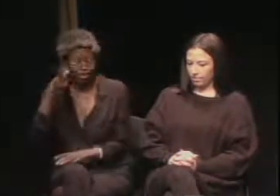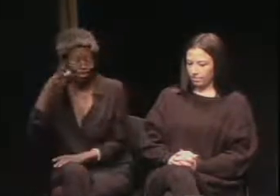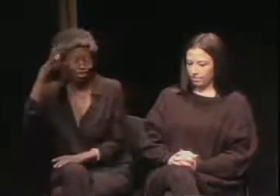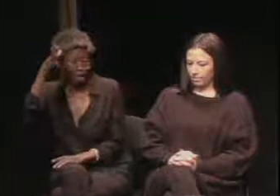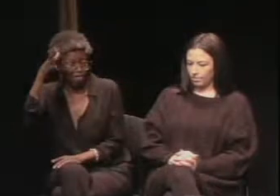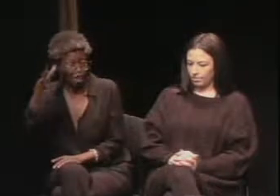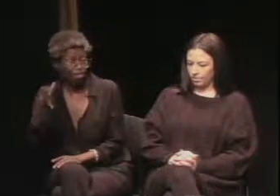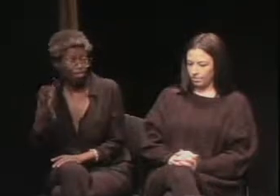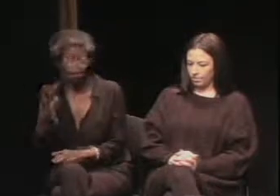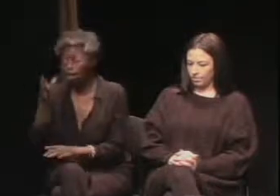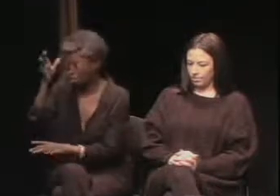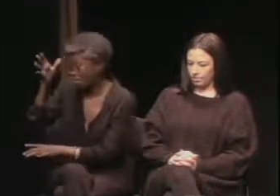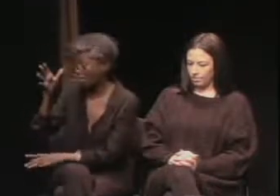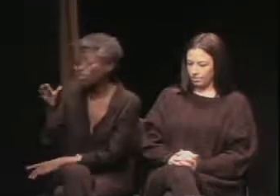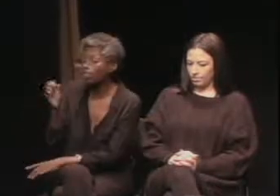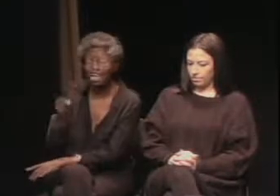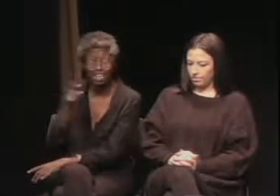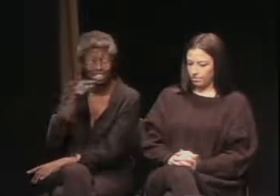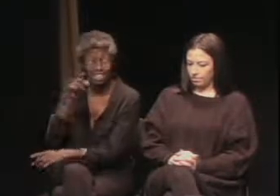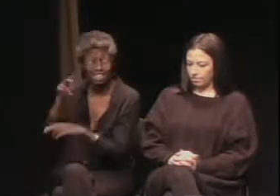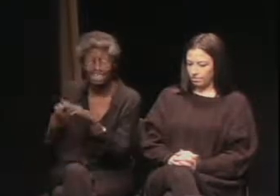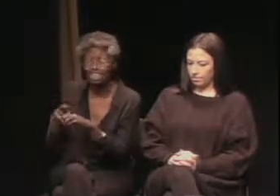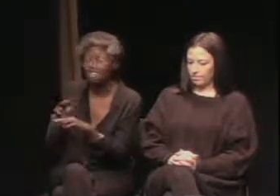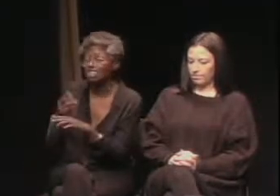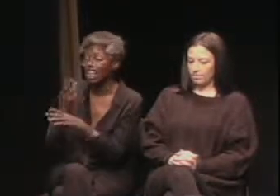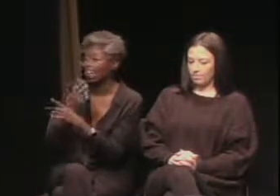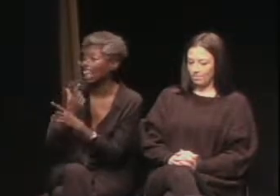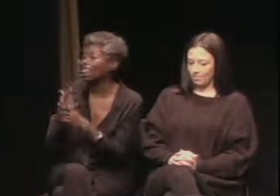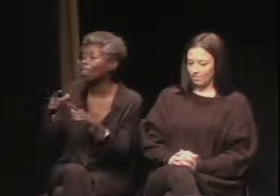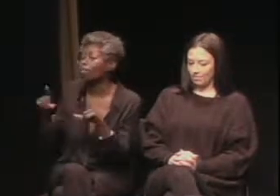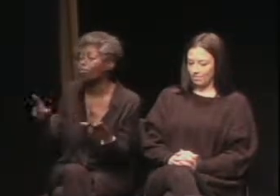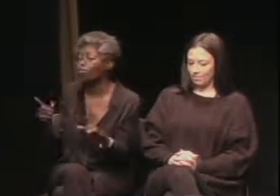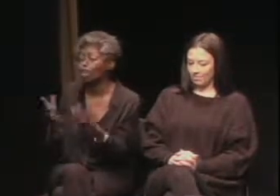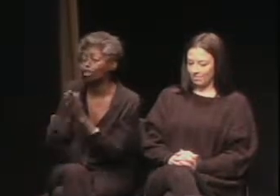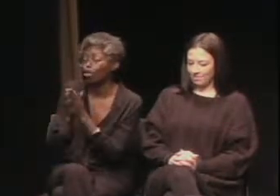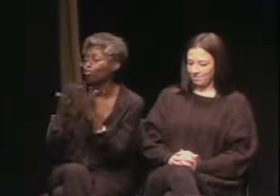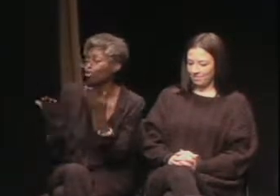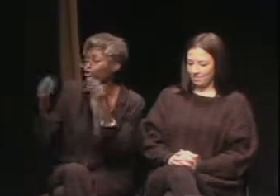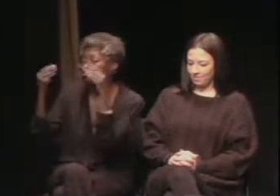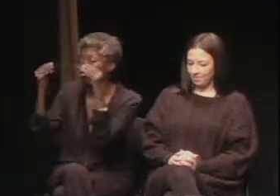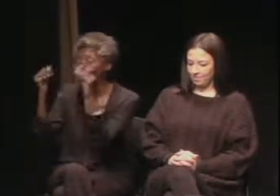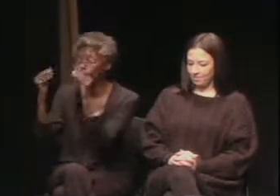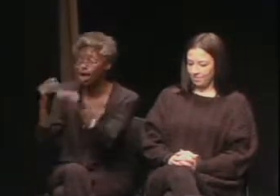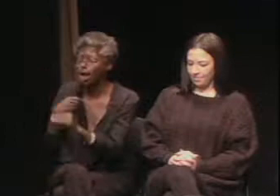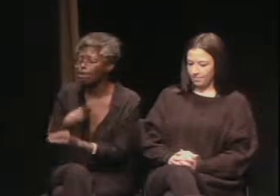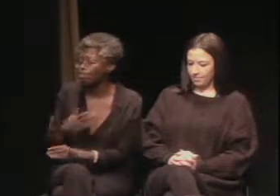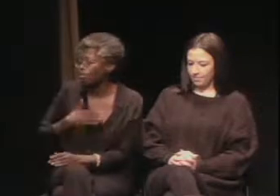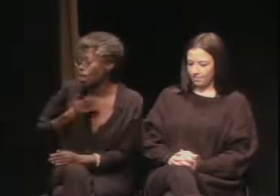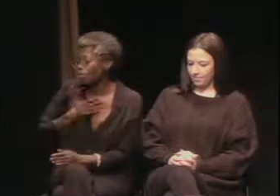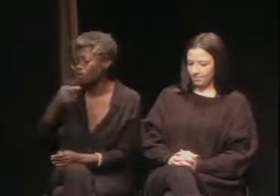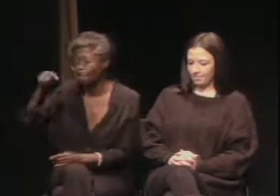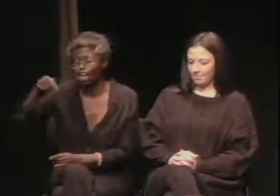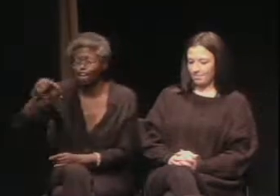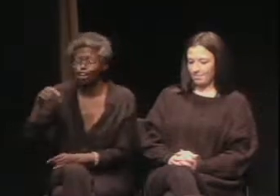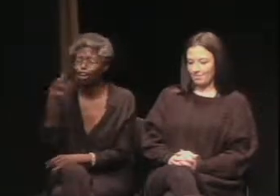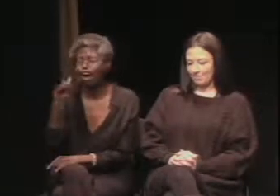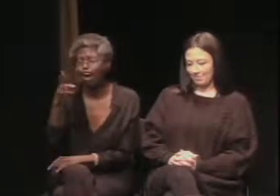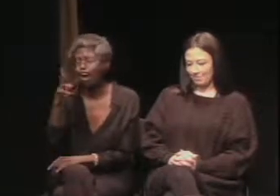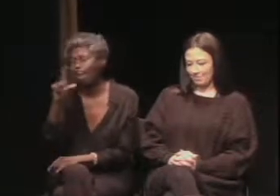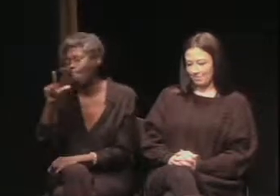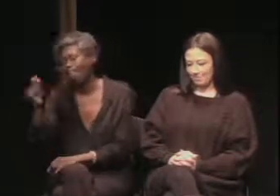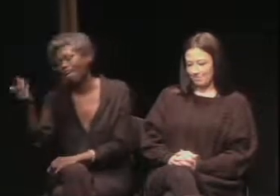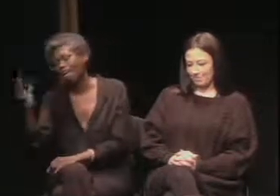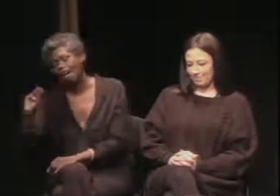pro-black. My grandfather used to take me right down to Liberation Bookstore. When I'm so glad to be in Harlem, so I can say that. Yes.